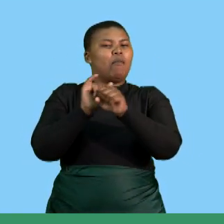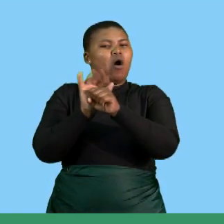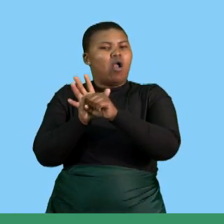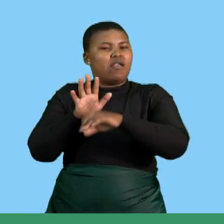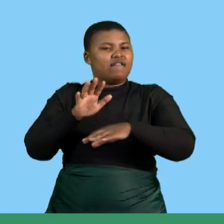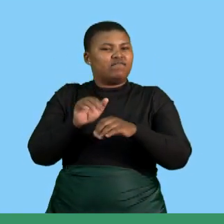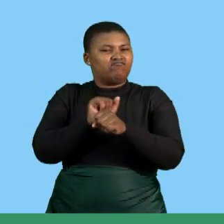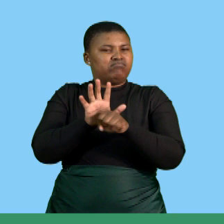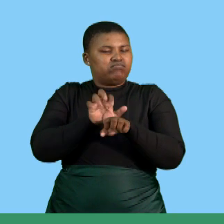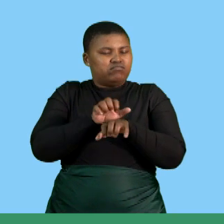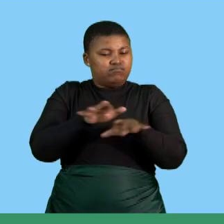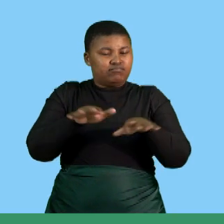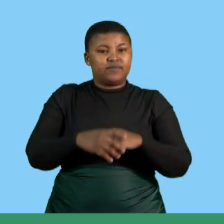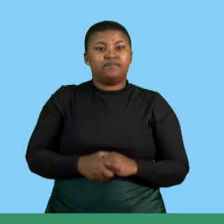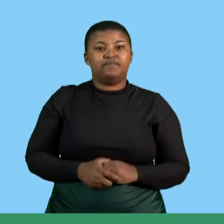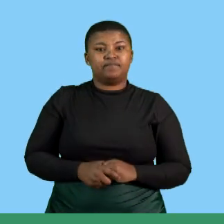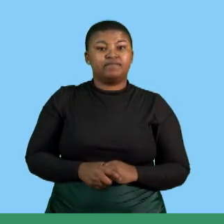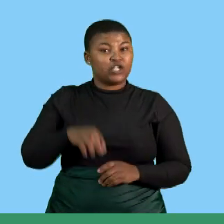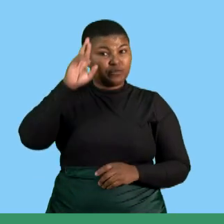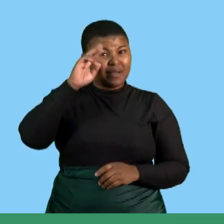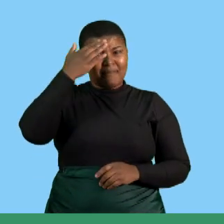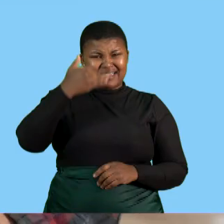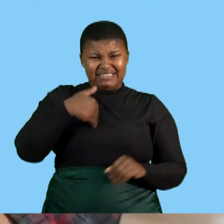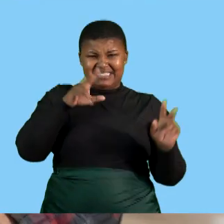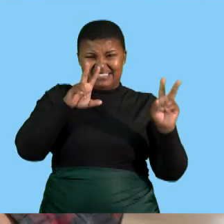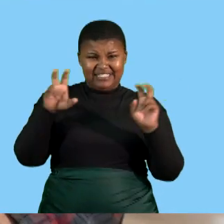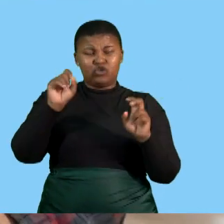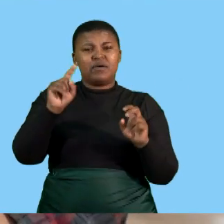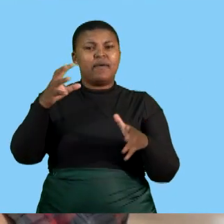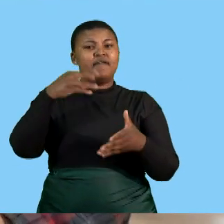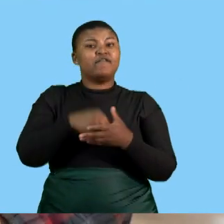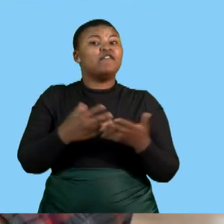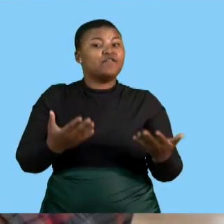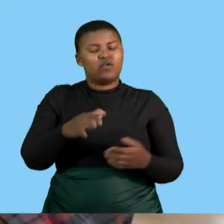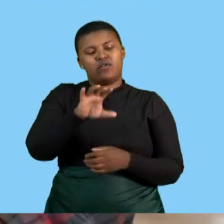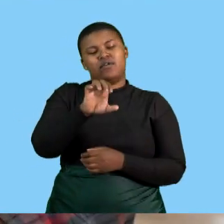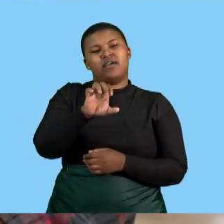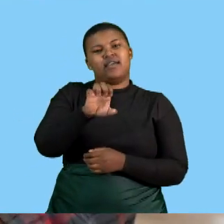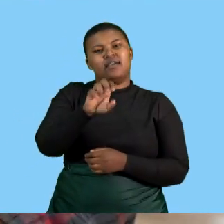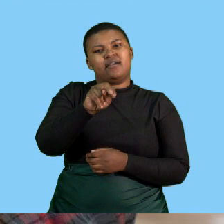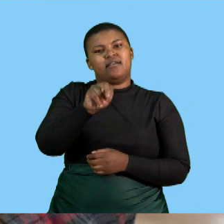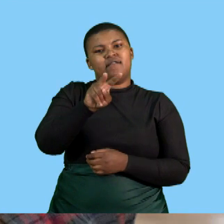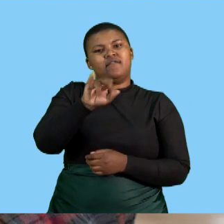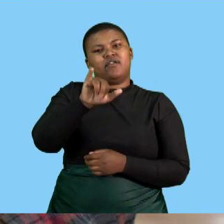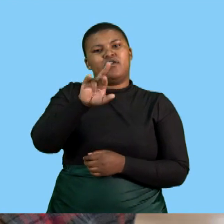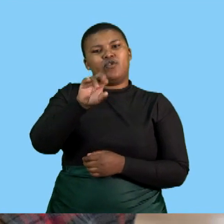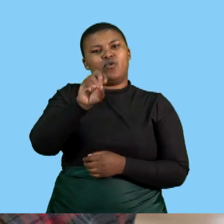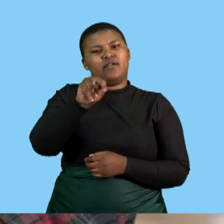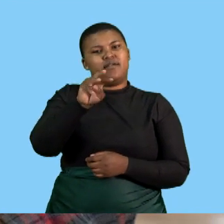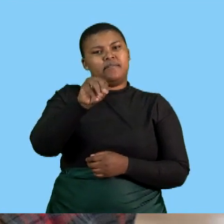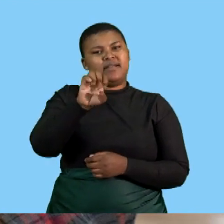as COVID-19. Remember, pollution, health issues as all examples of